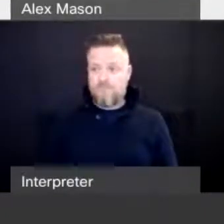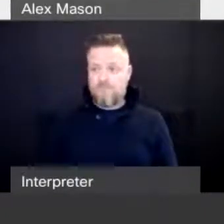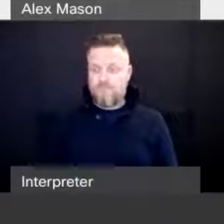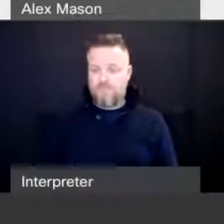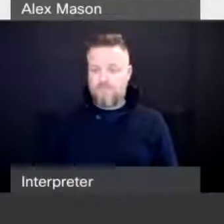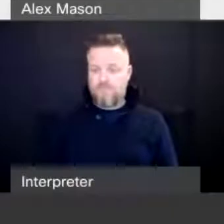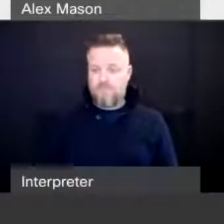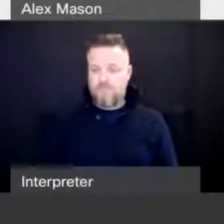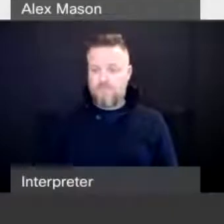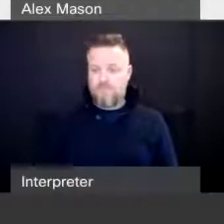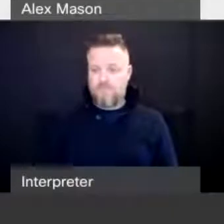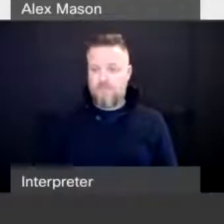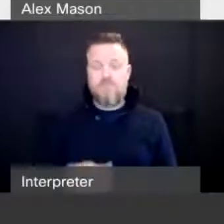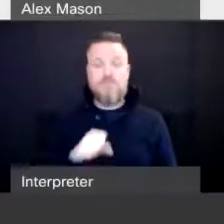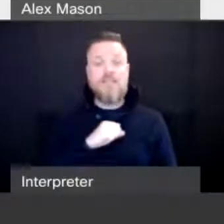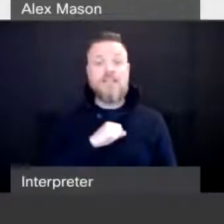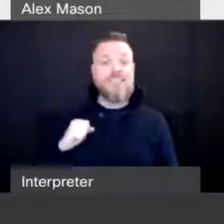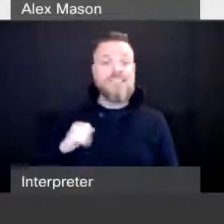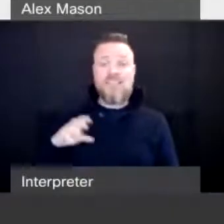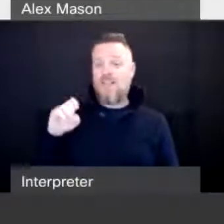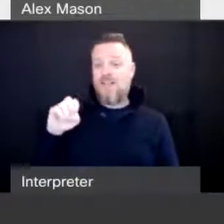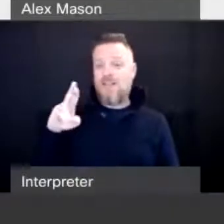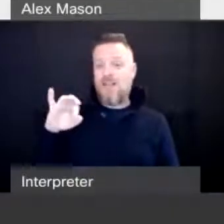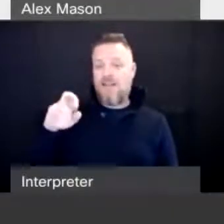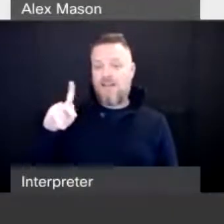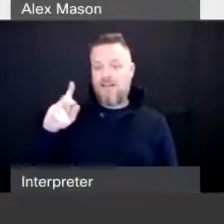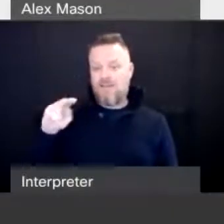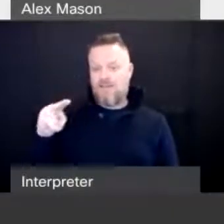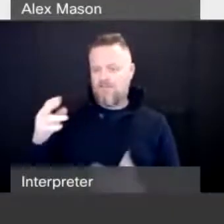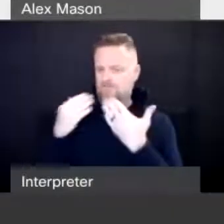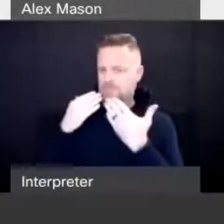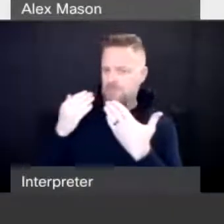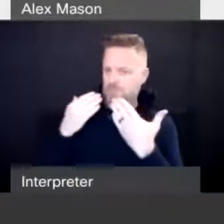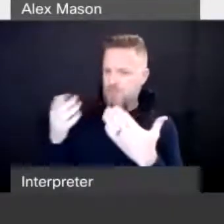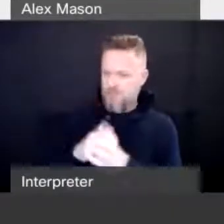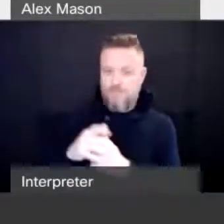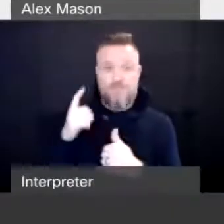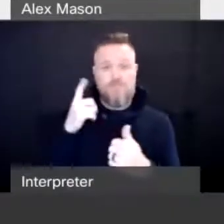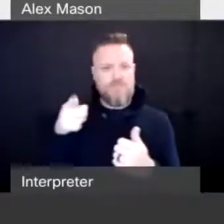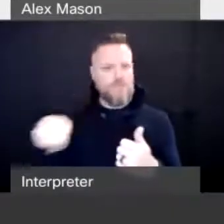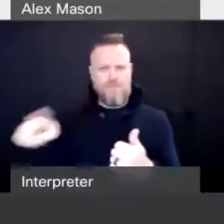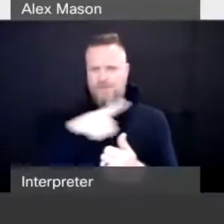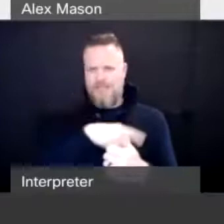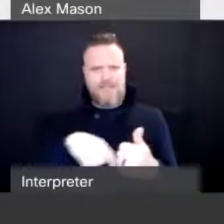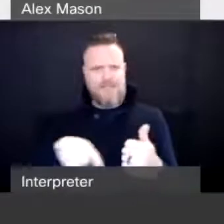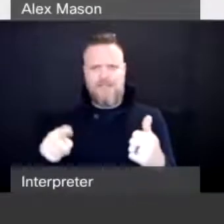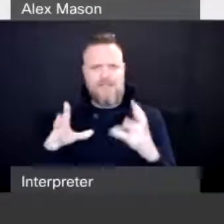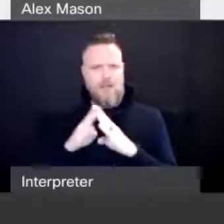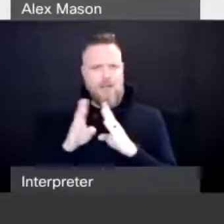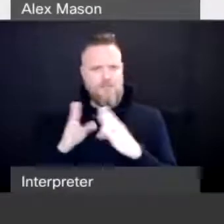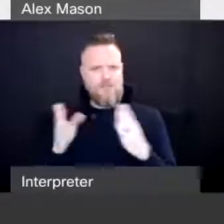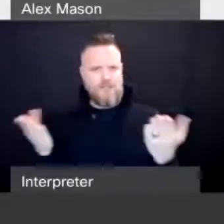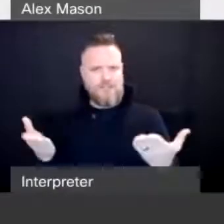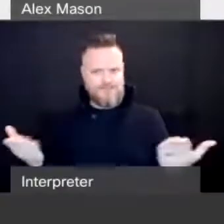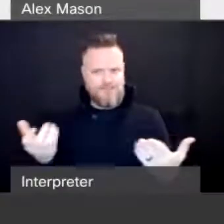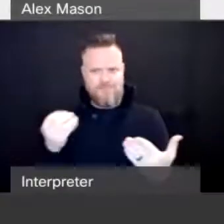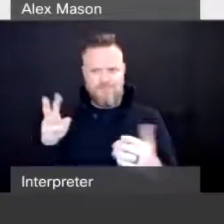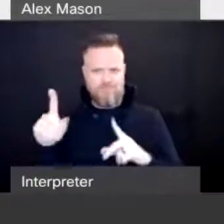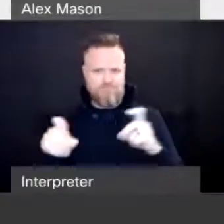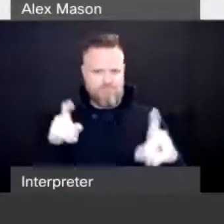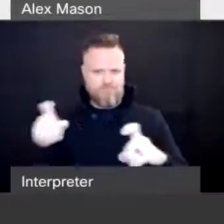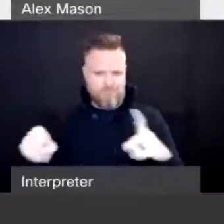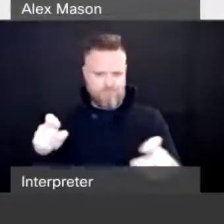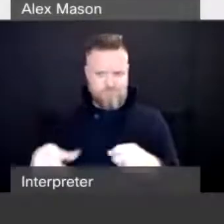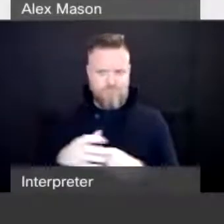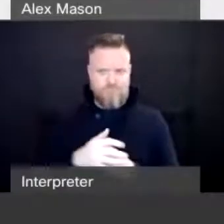Yes, Senator Erickson. Thank you, Madam Chair. And this is for any of the conferees. I have a few questions, Madam Chair, if